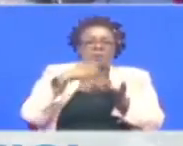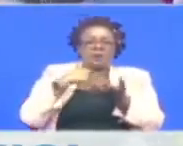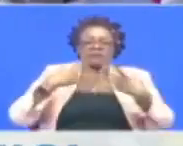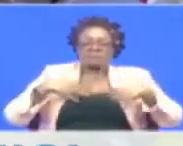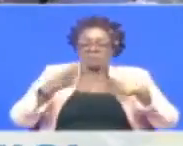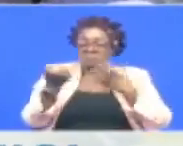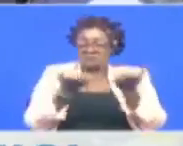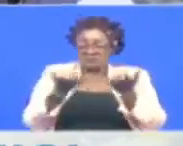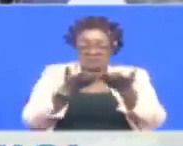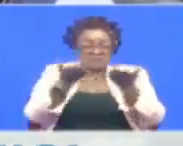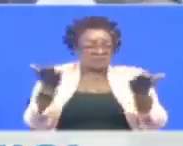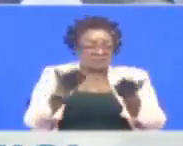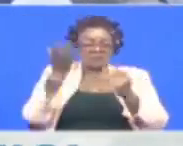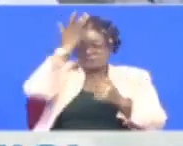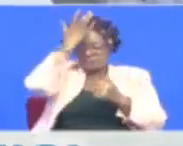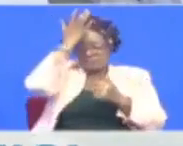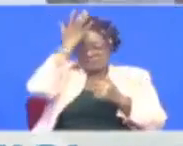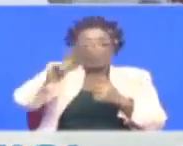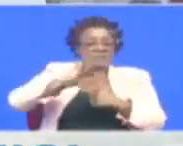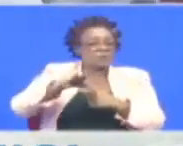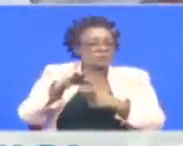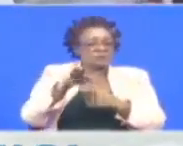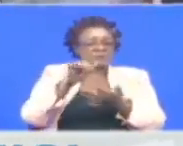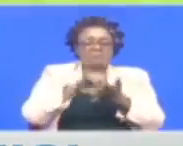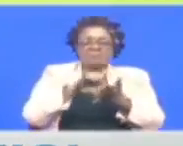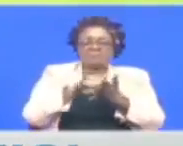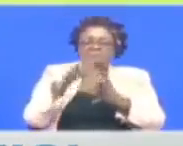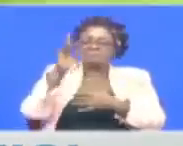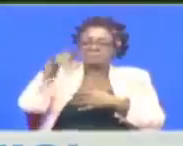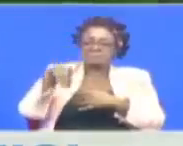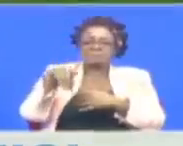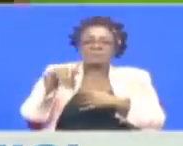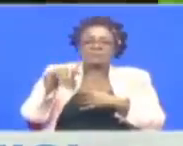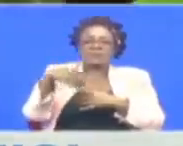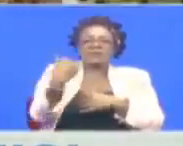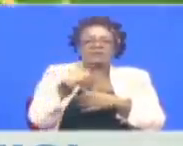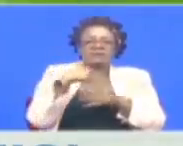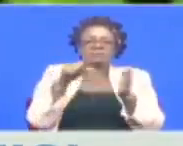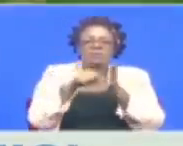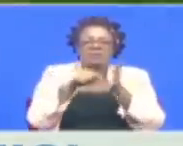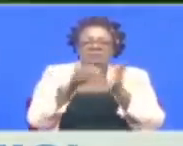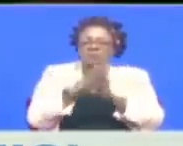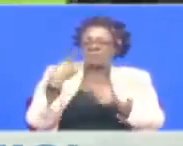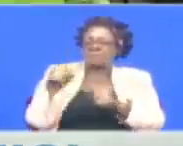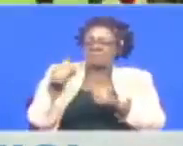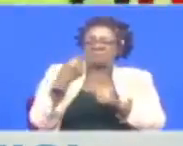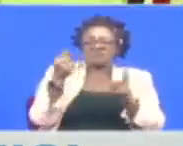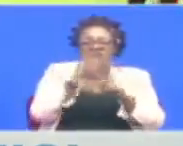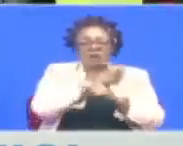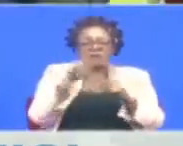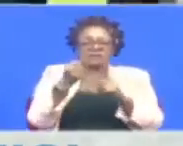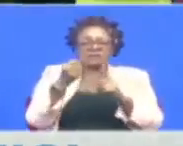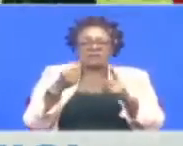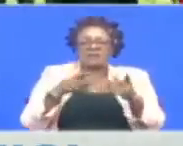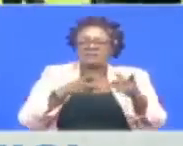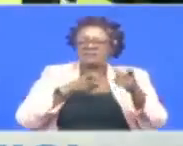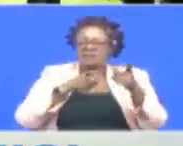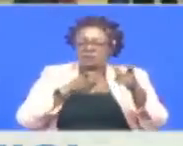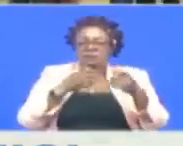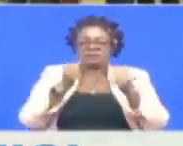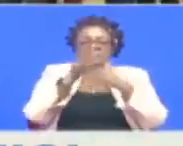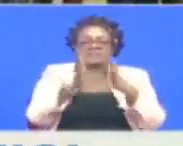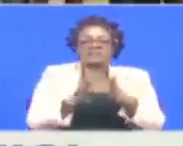It is here in Kakamega County that the DP took issue with the recent violent attacks on leaders visiting